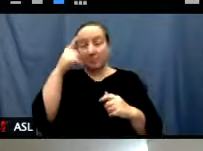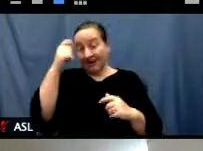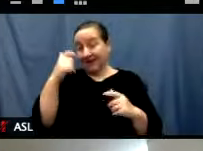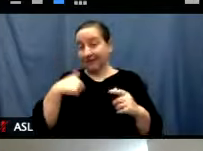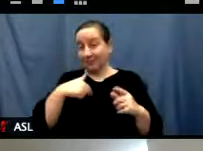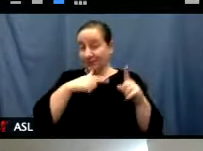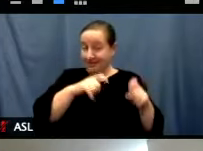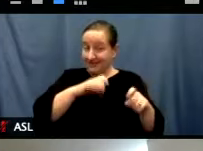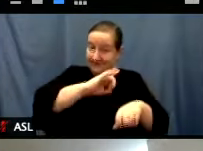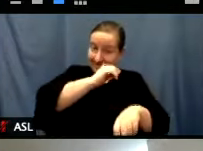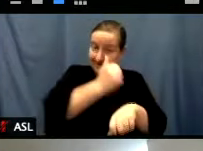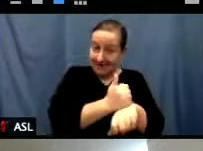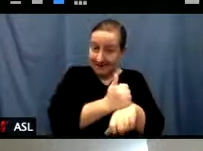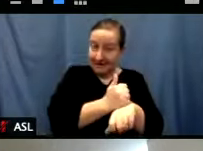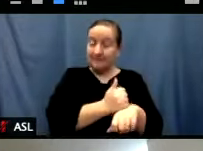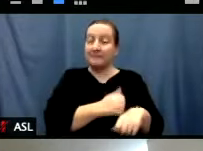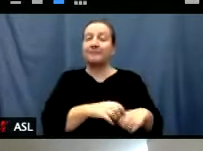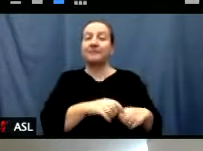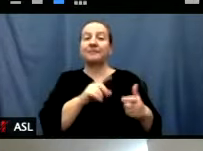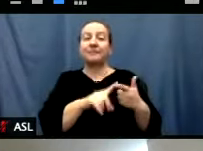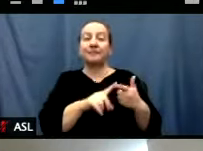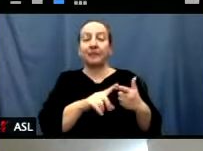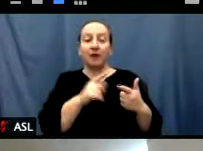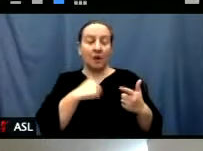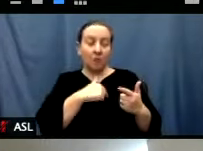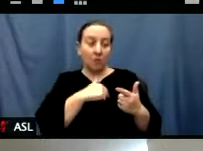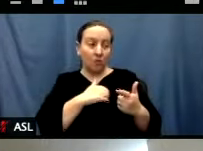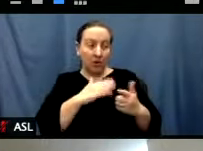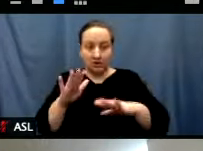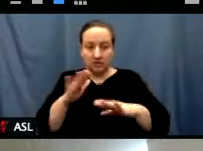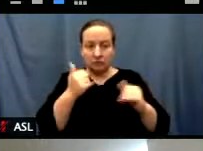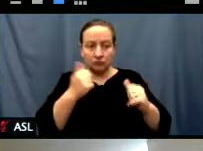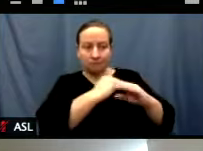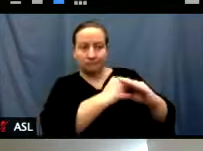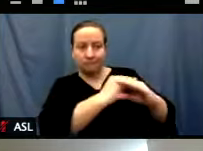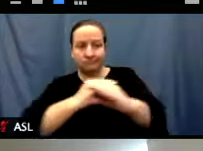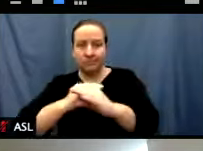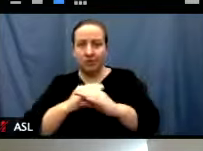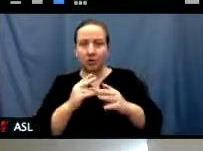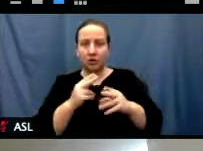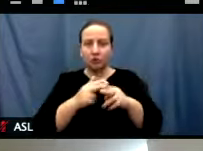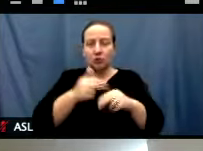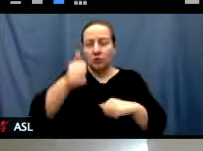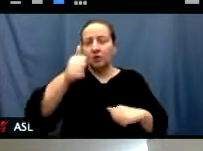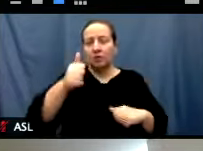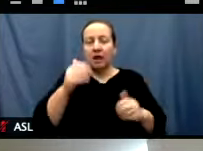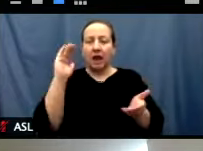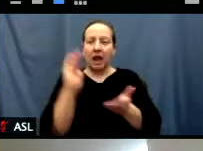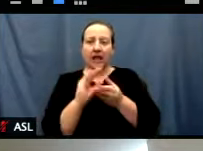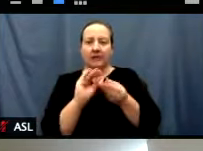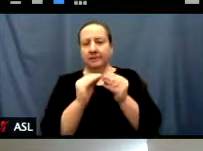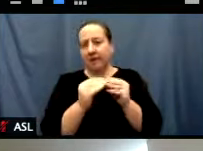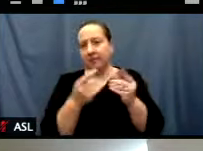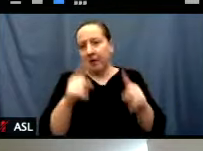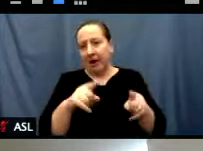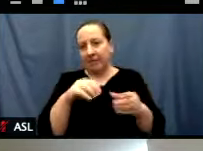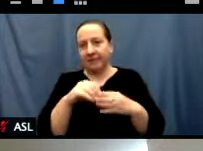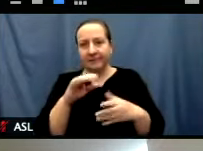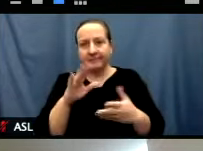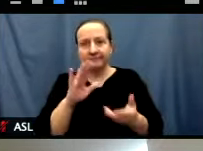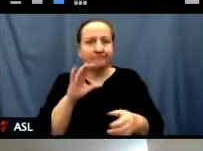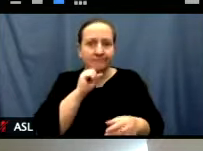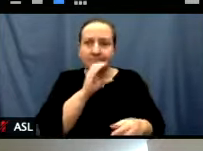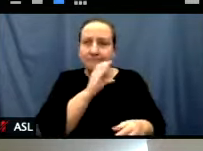are in place, intervening sooner so that fewer cases are occurring in those facilities. But the reality is that